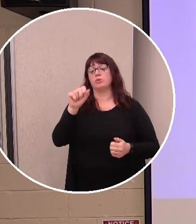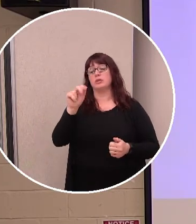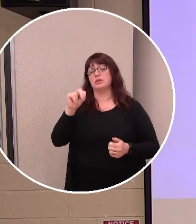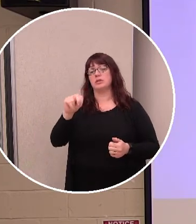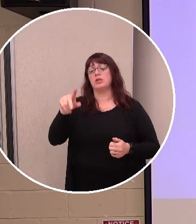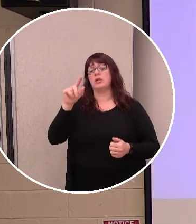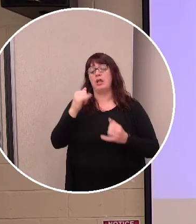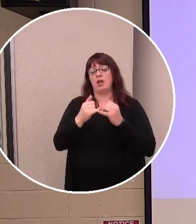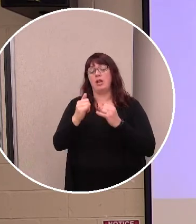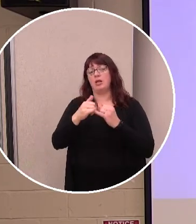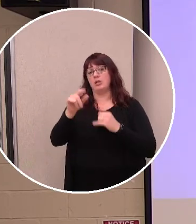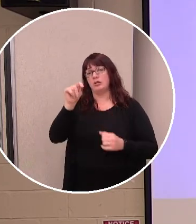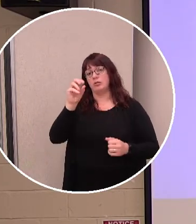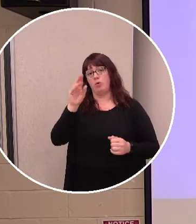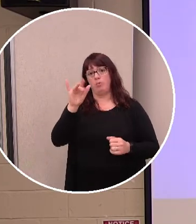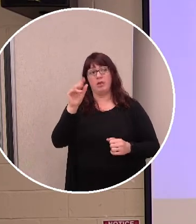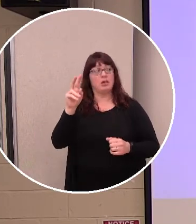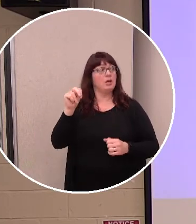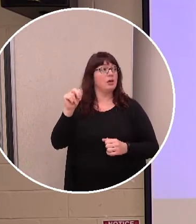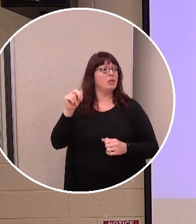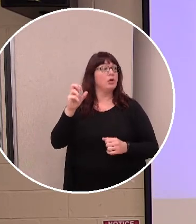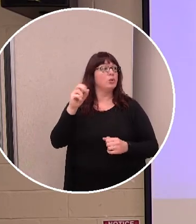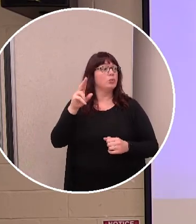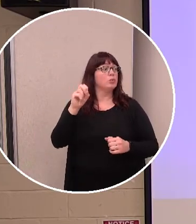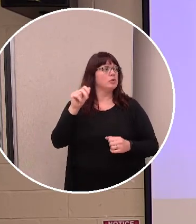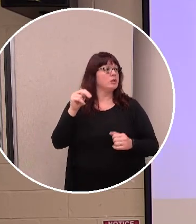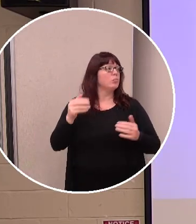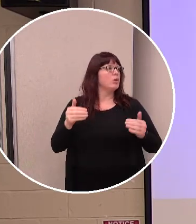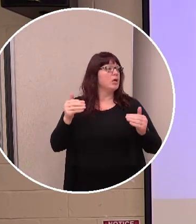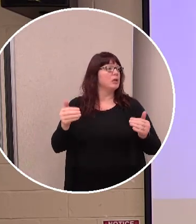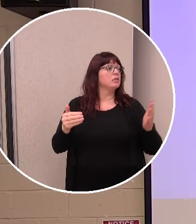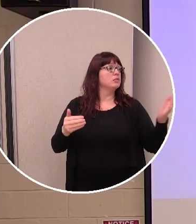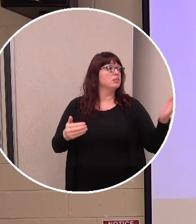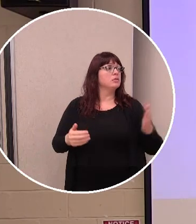I would ask her to initiate the process. Thank you.